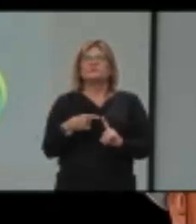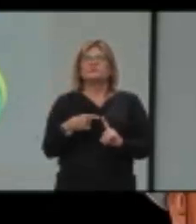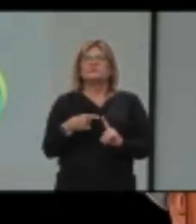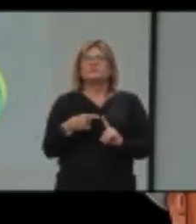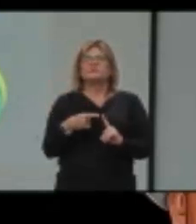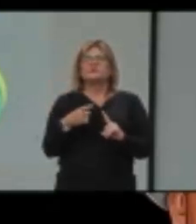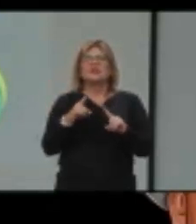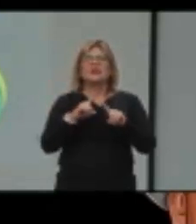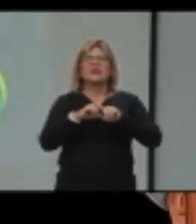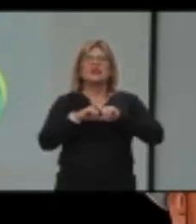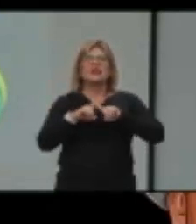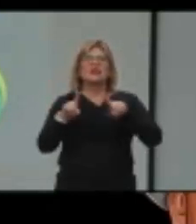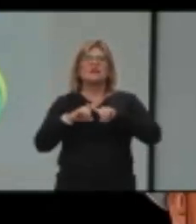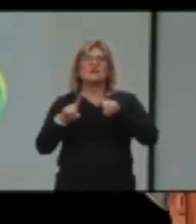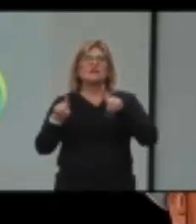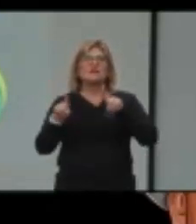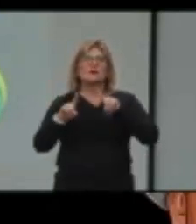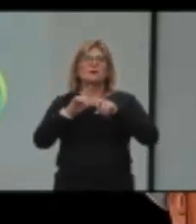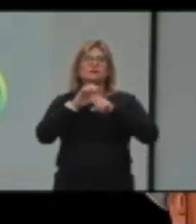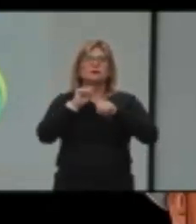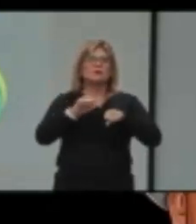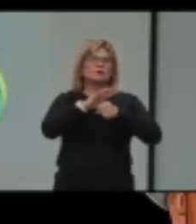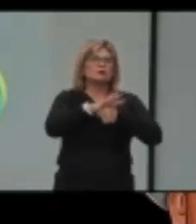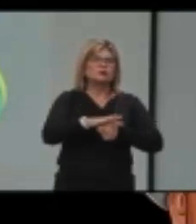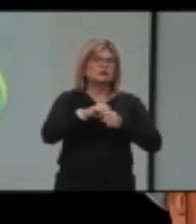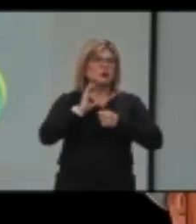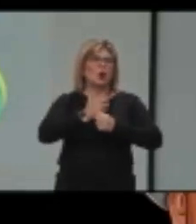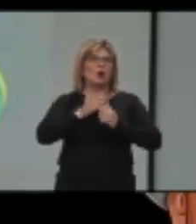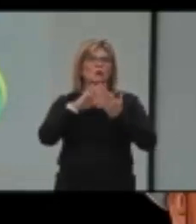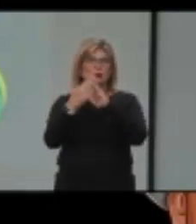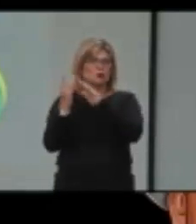the different modes of oppression that exist in the Black community,